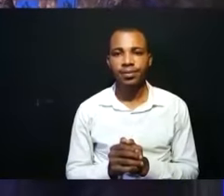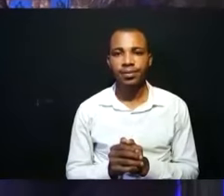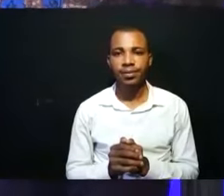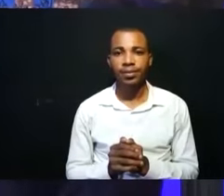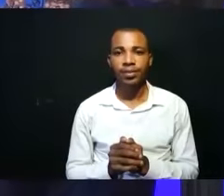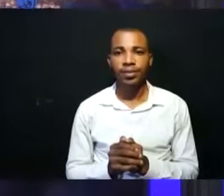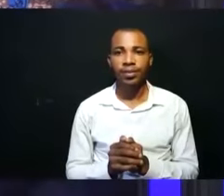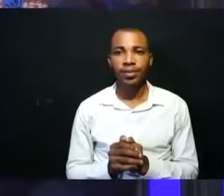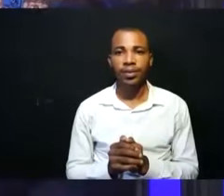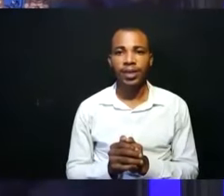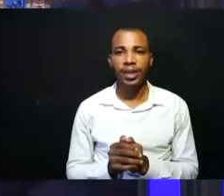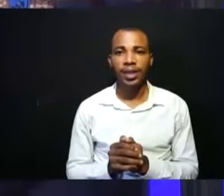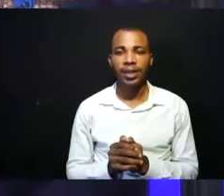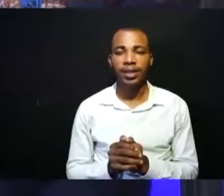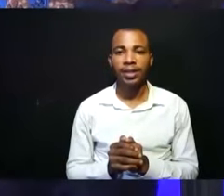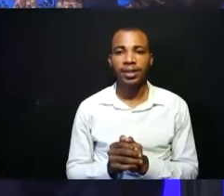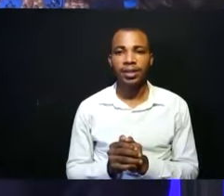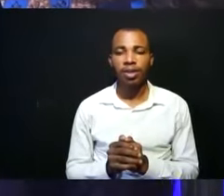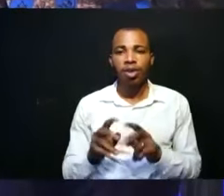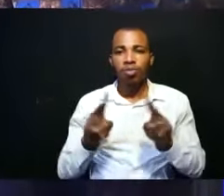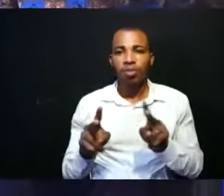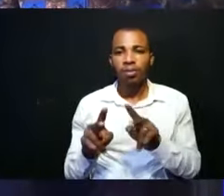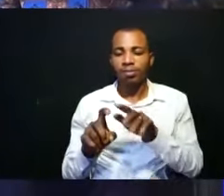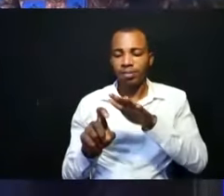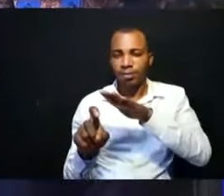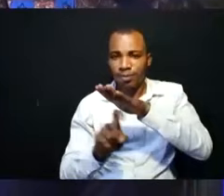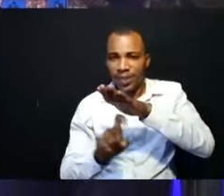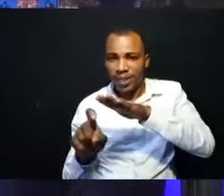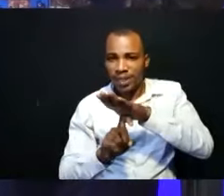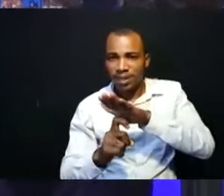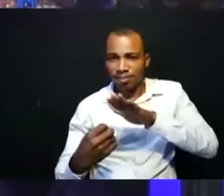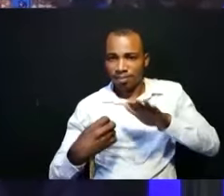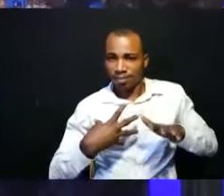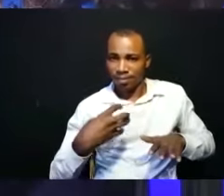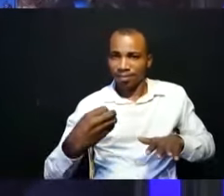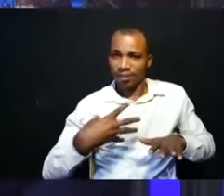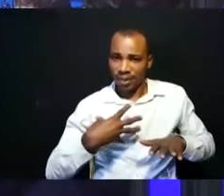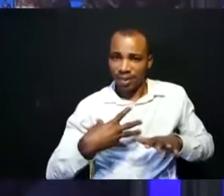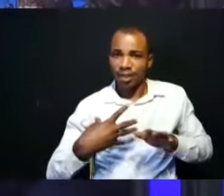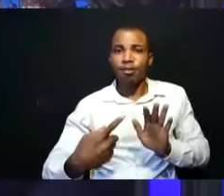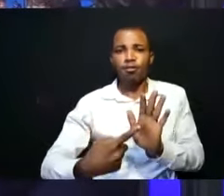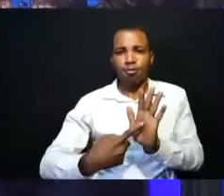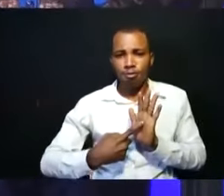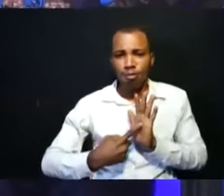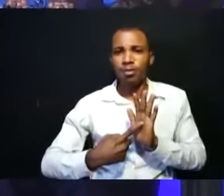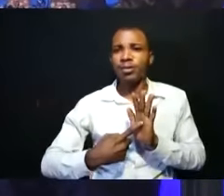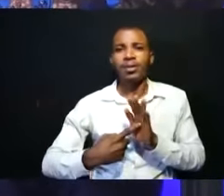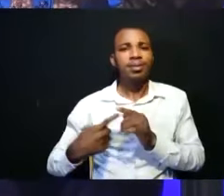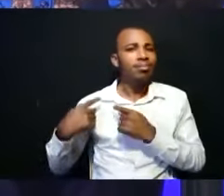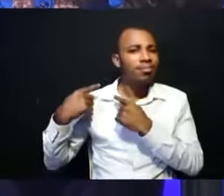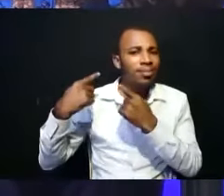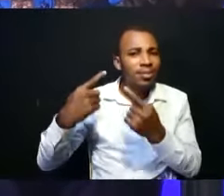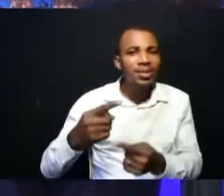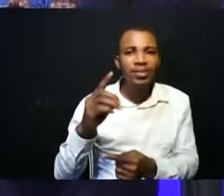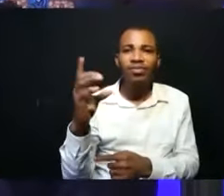The usual amount of X-ray in such advanced cases was administered to me for 40